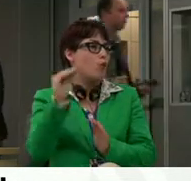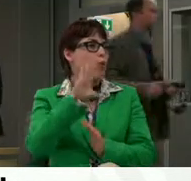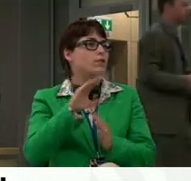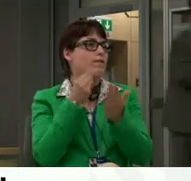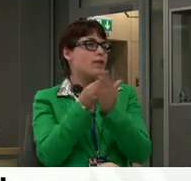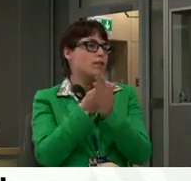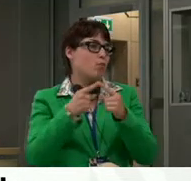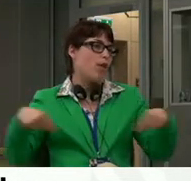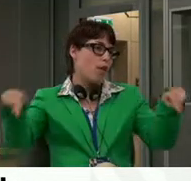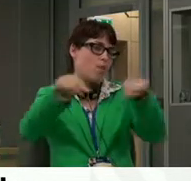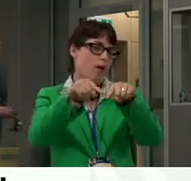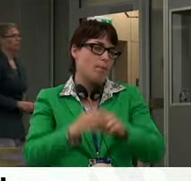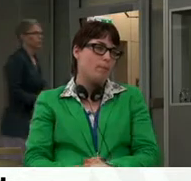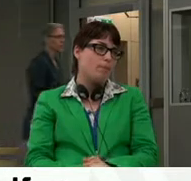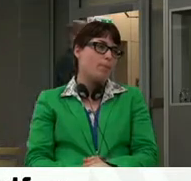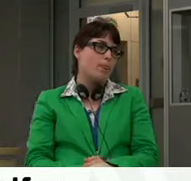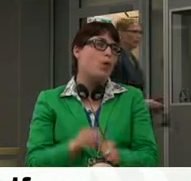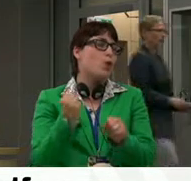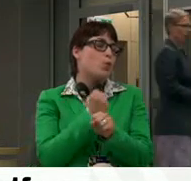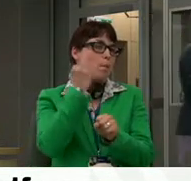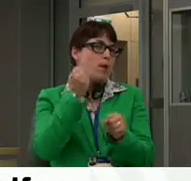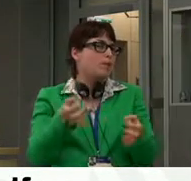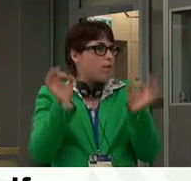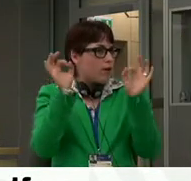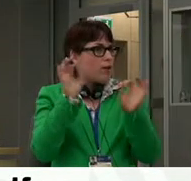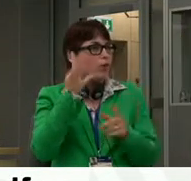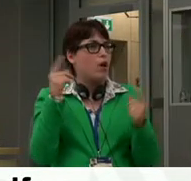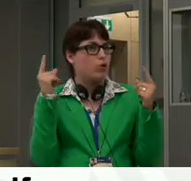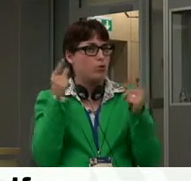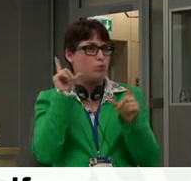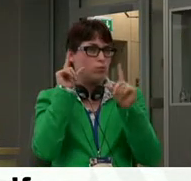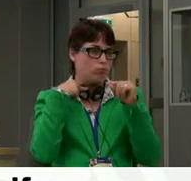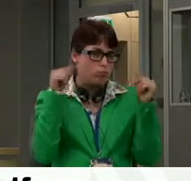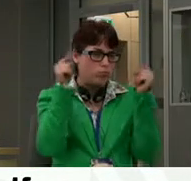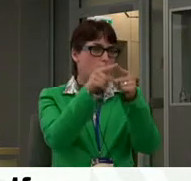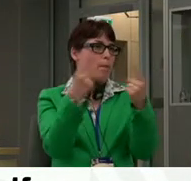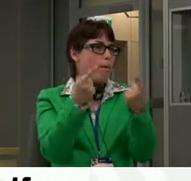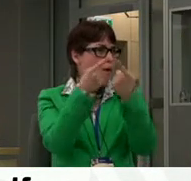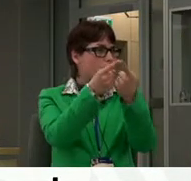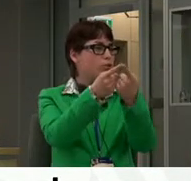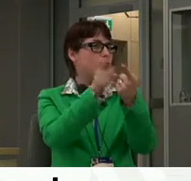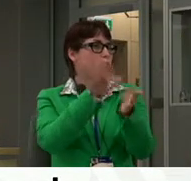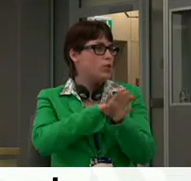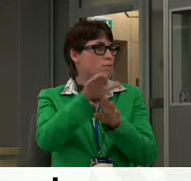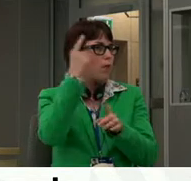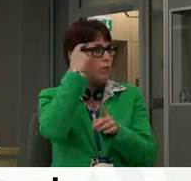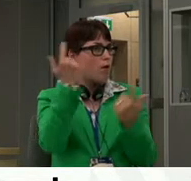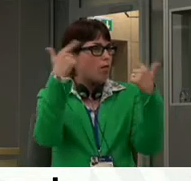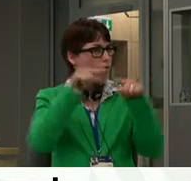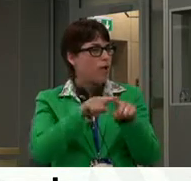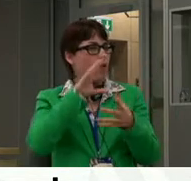welfare and other goals that we strive to achieve in the common European